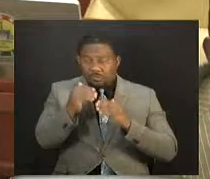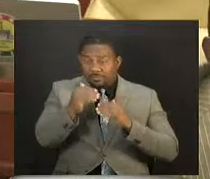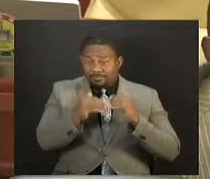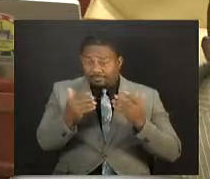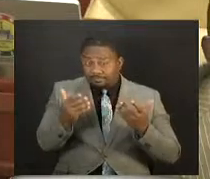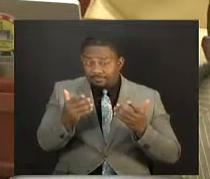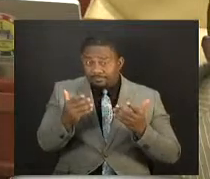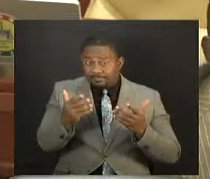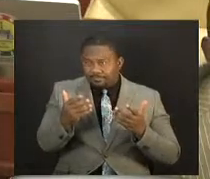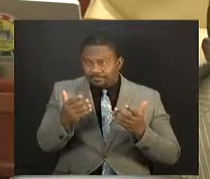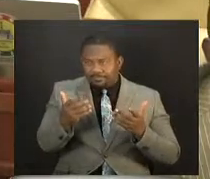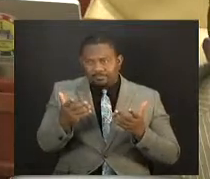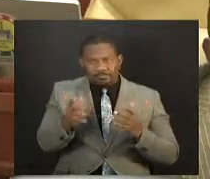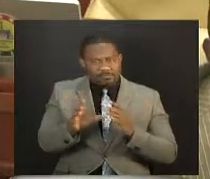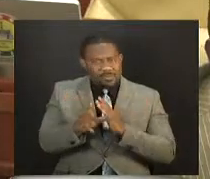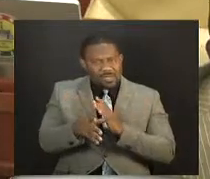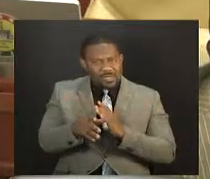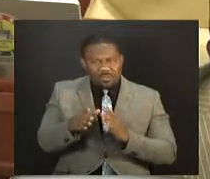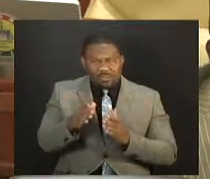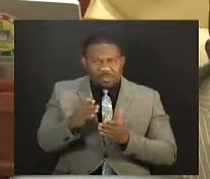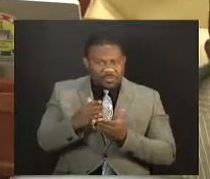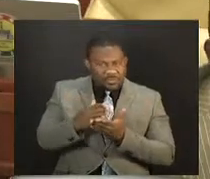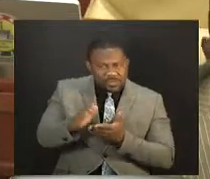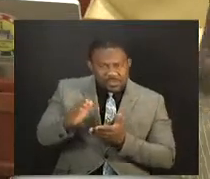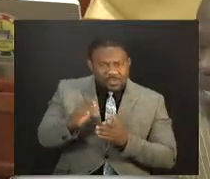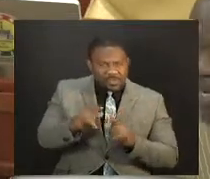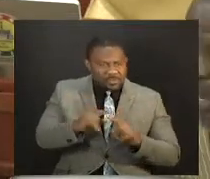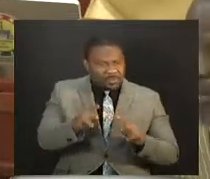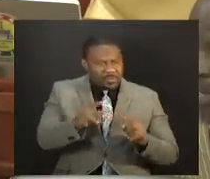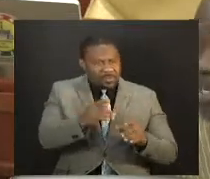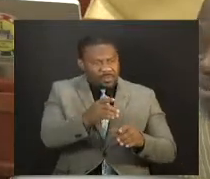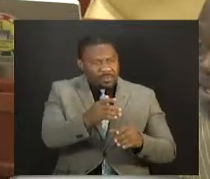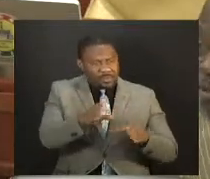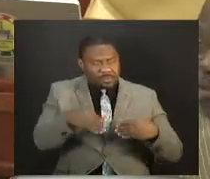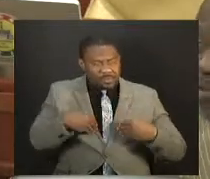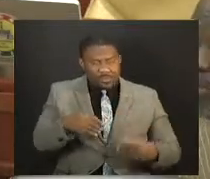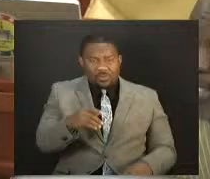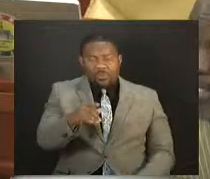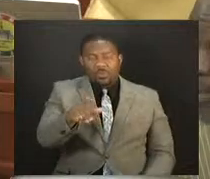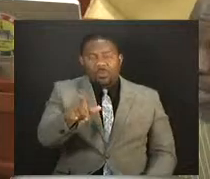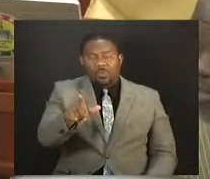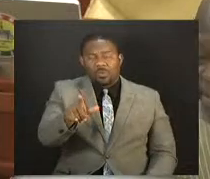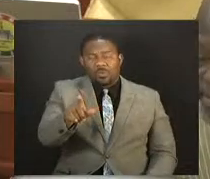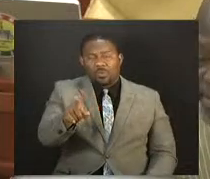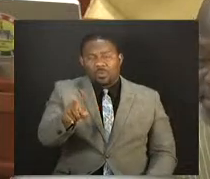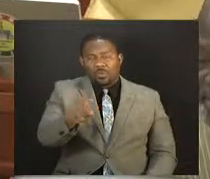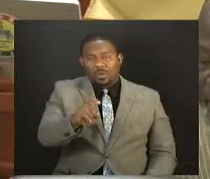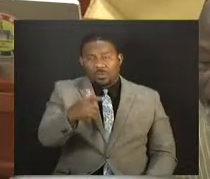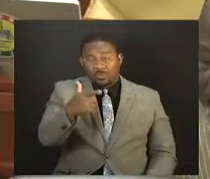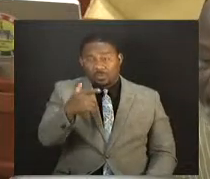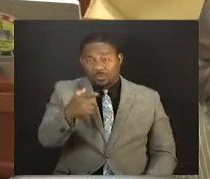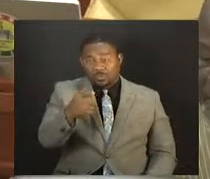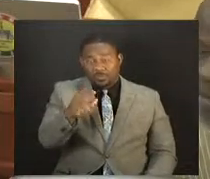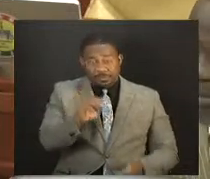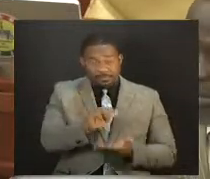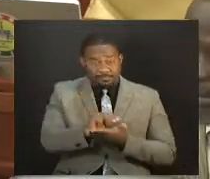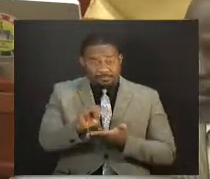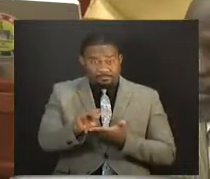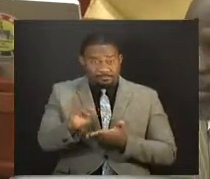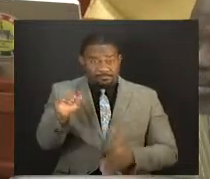and for which they were ignored and we went for 121 million? And then now can they tell us what the other bidders were telling us?